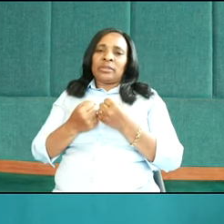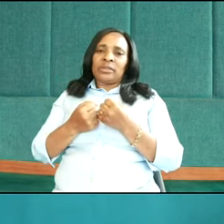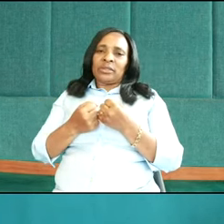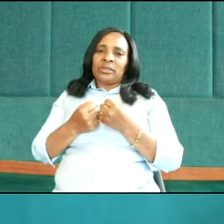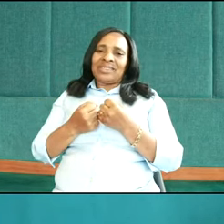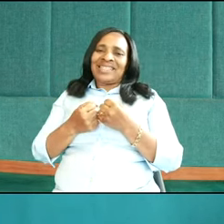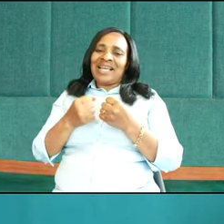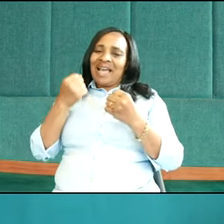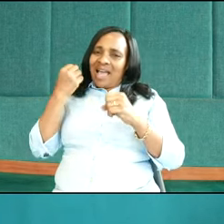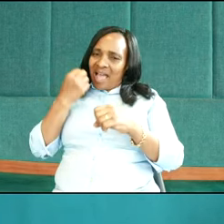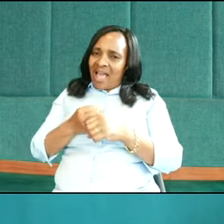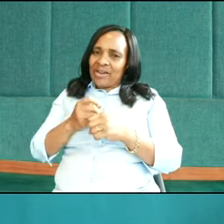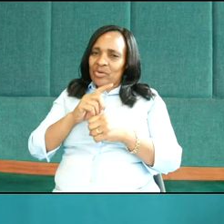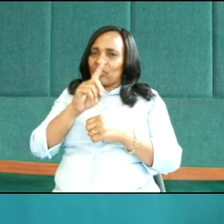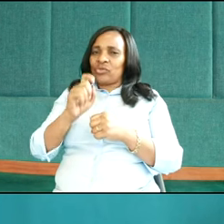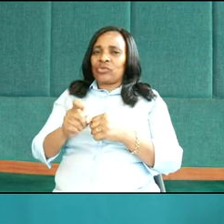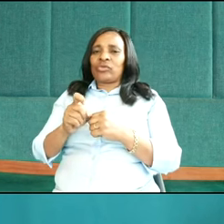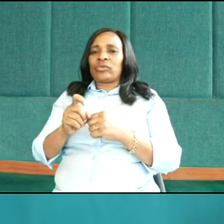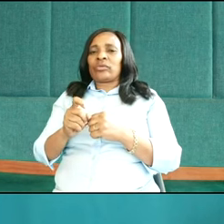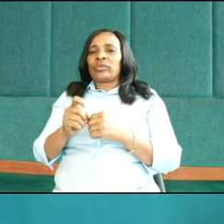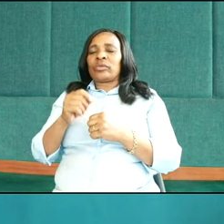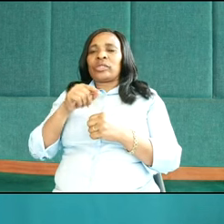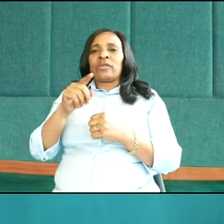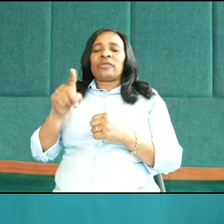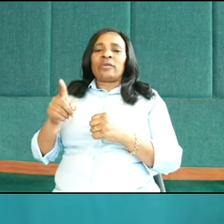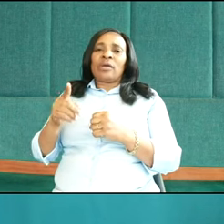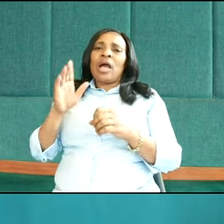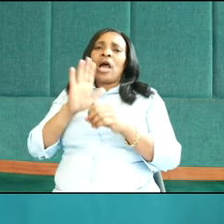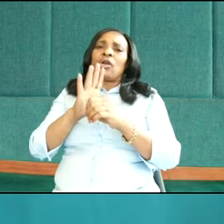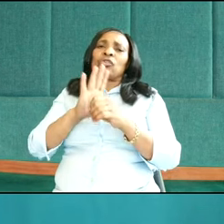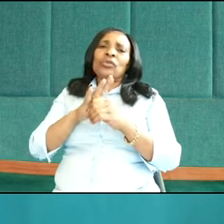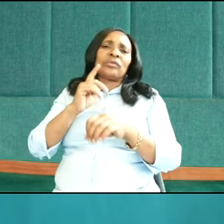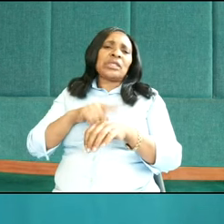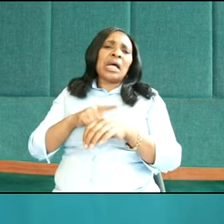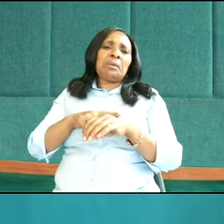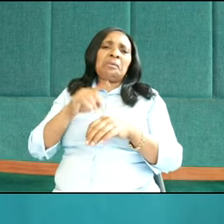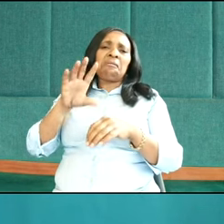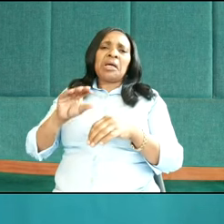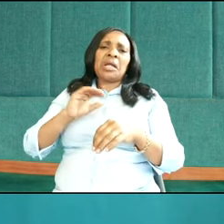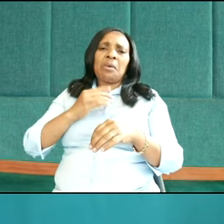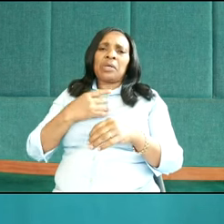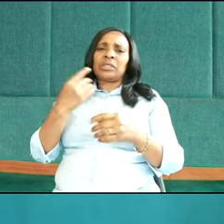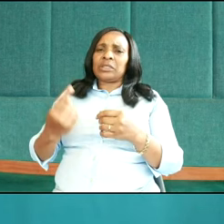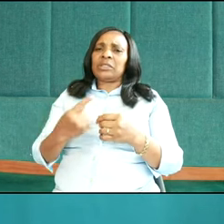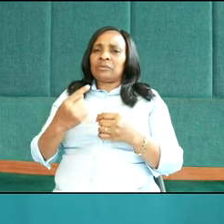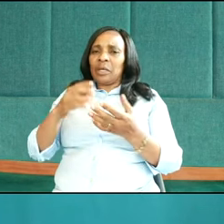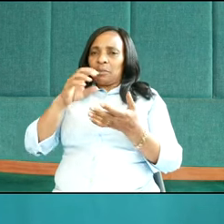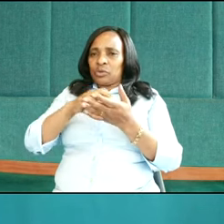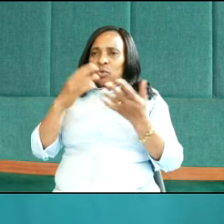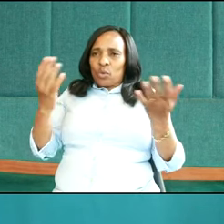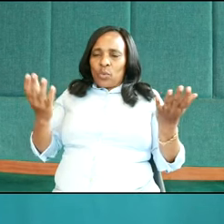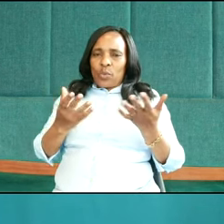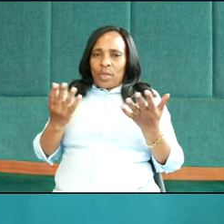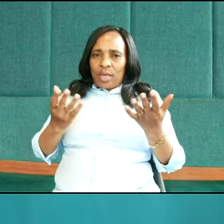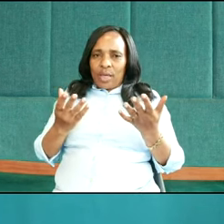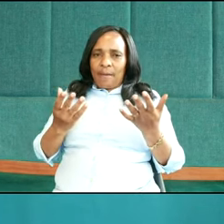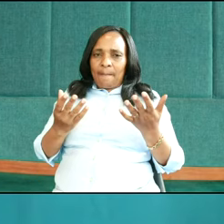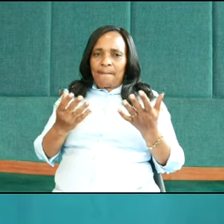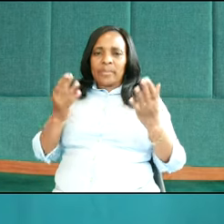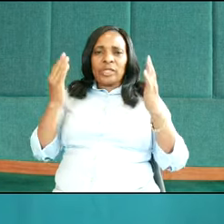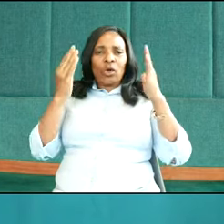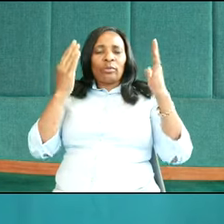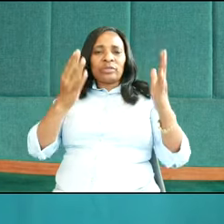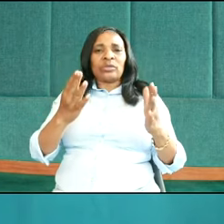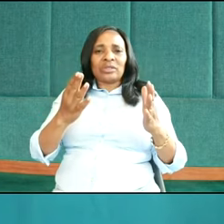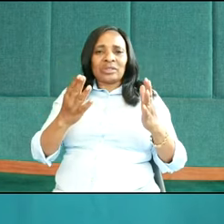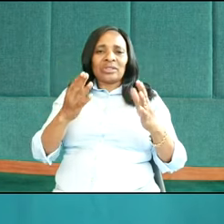It's a tough question to ask. It's a tough question to ask. I know a lot of the time we might find ourselves in a position where, you know, that commitment